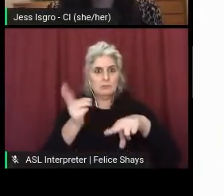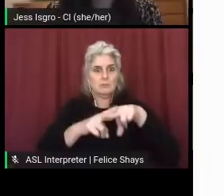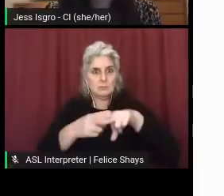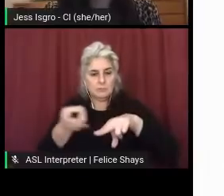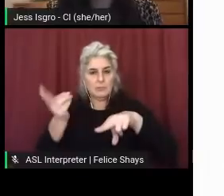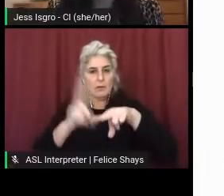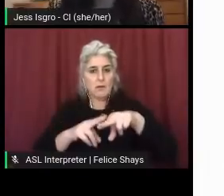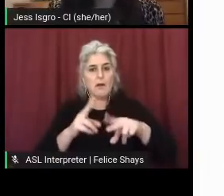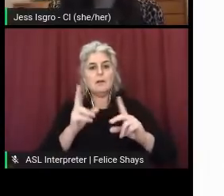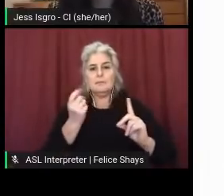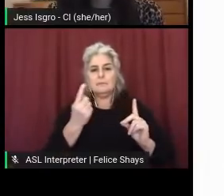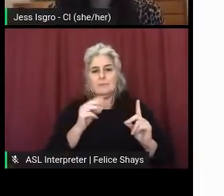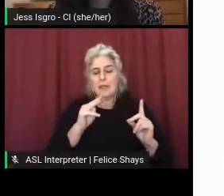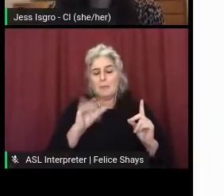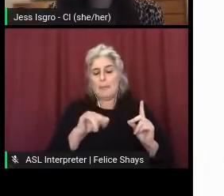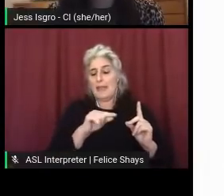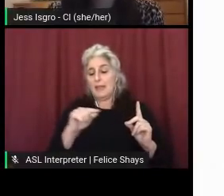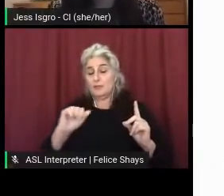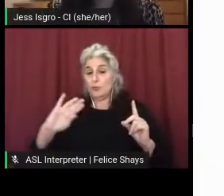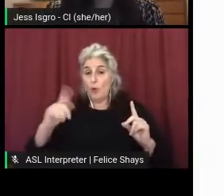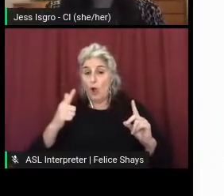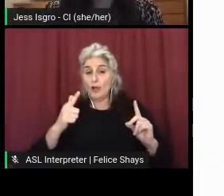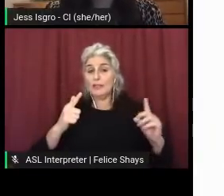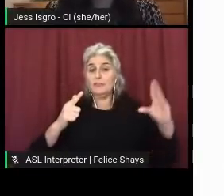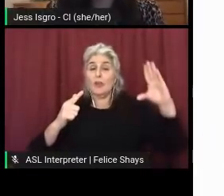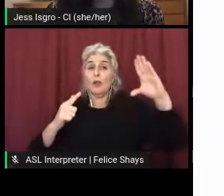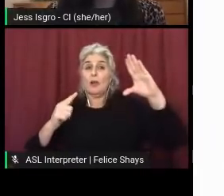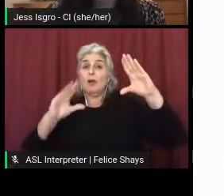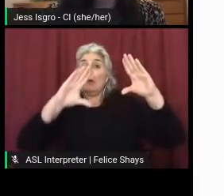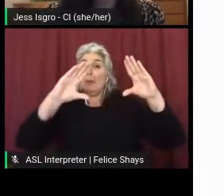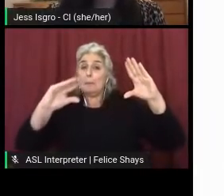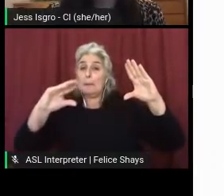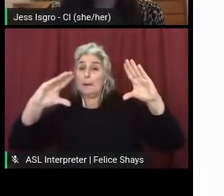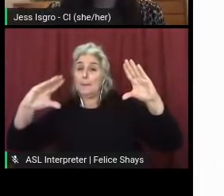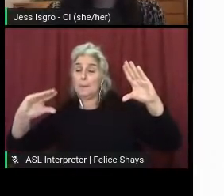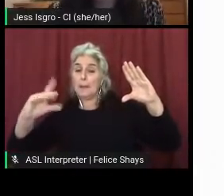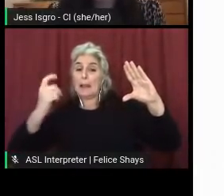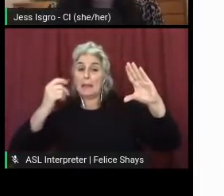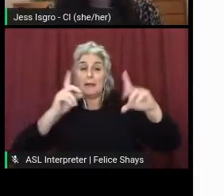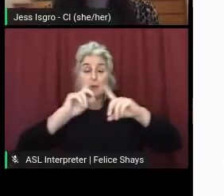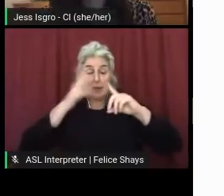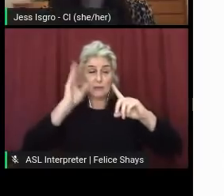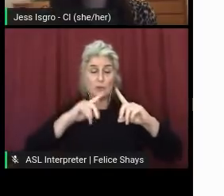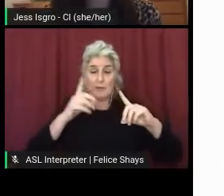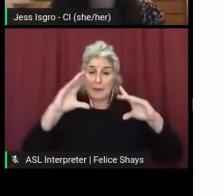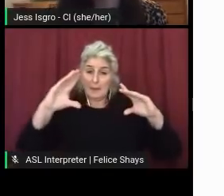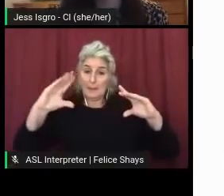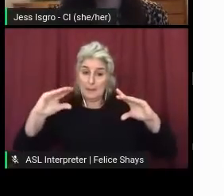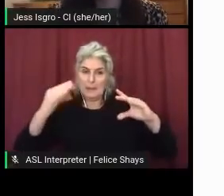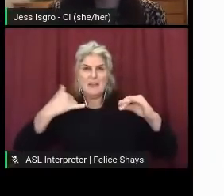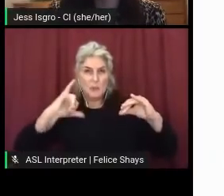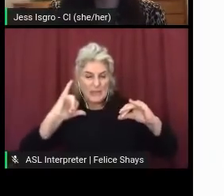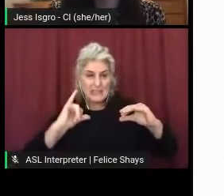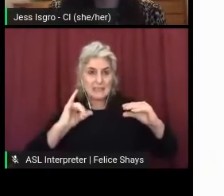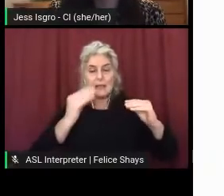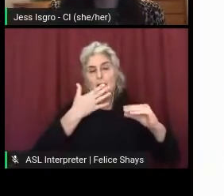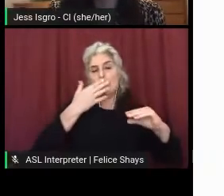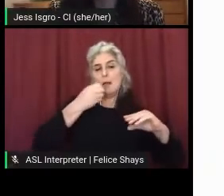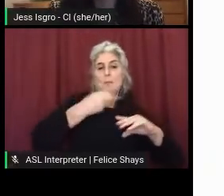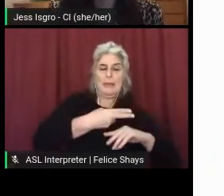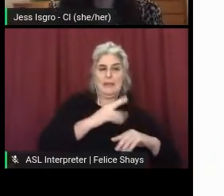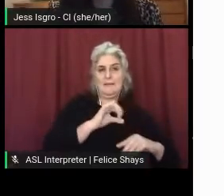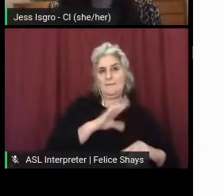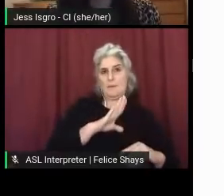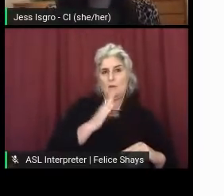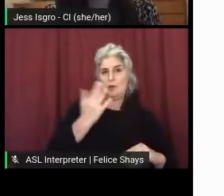August saw dips from those two first peak months. But still, even at the lowest, which was in June, we were about 15% up from what we'd seen in